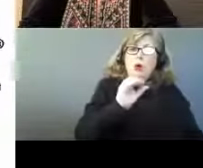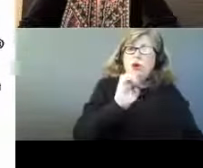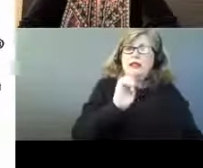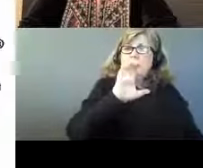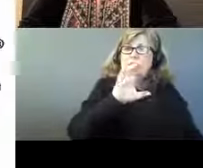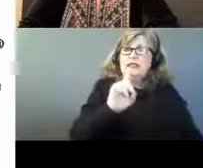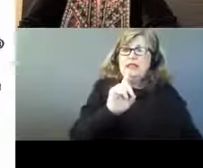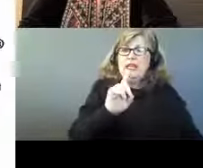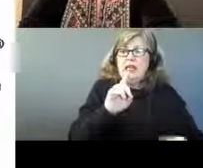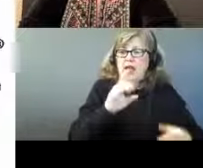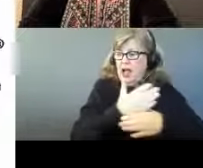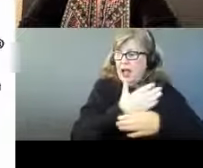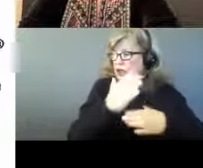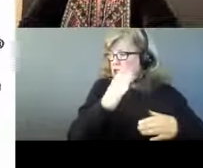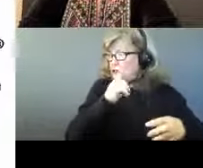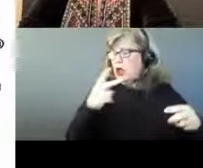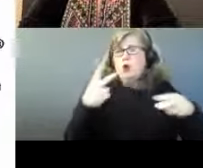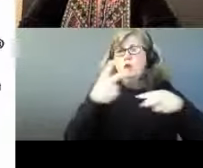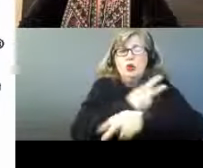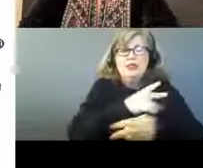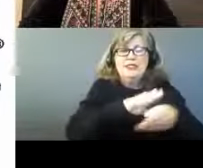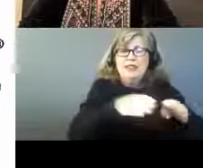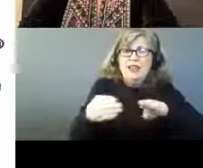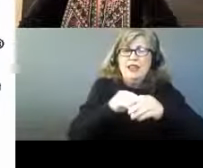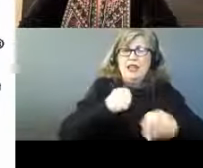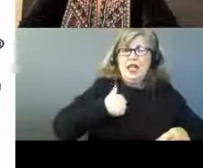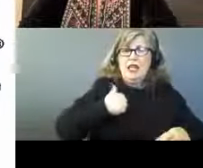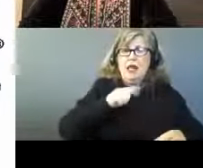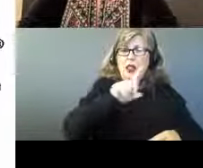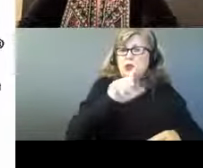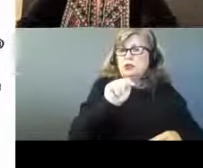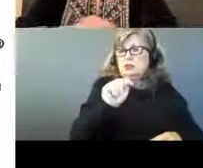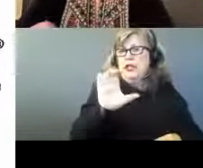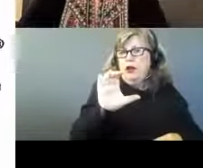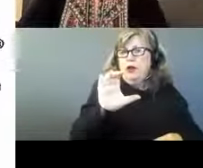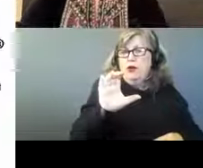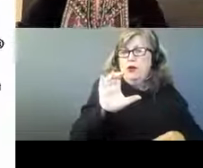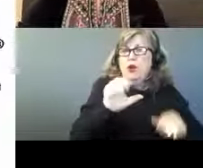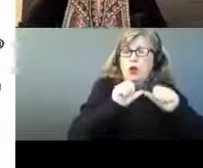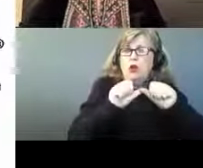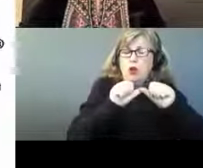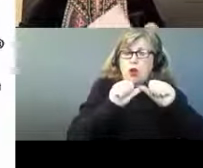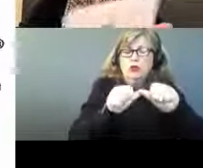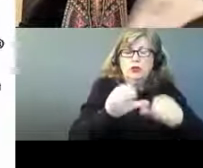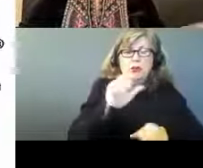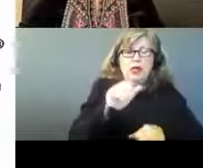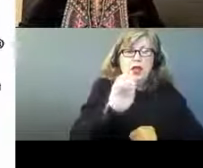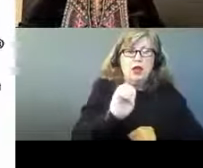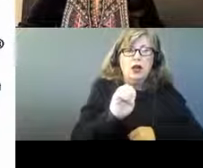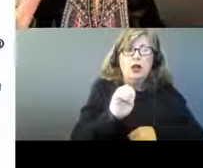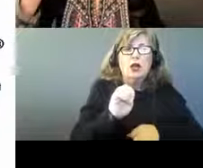Canada being long-term care residents, compared with an average of 42 in the other 16 OECD